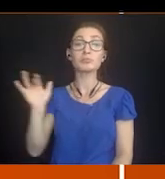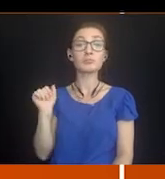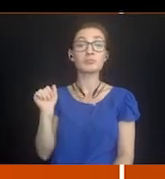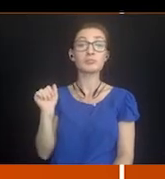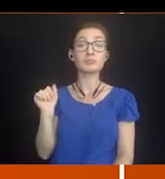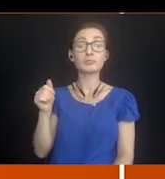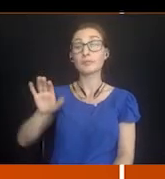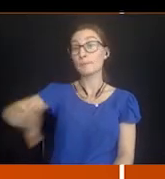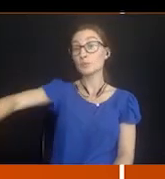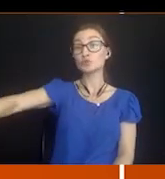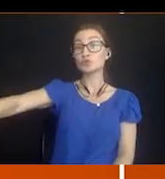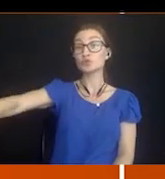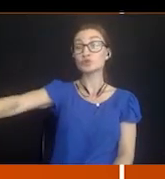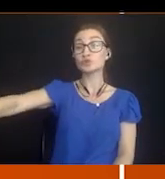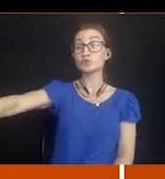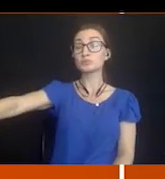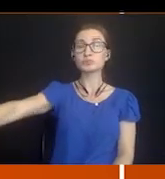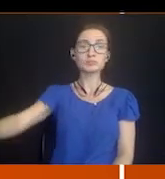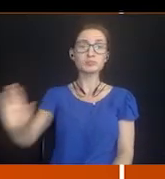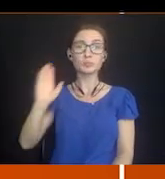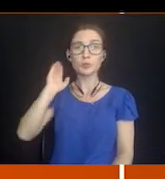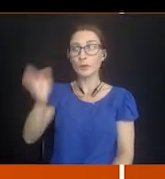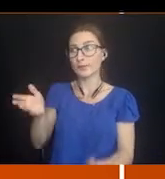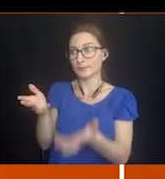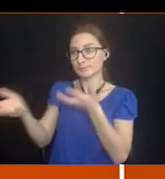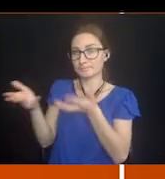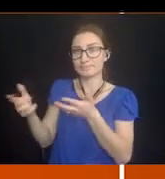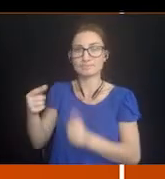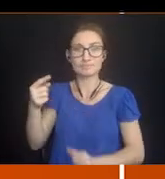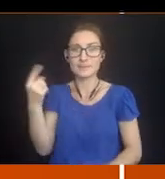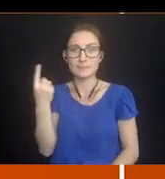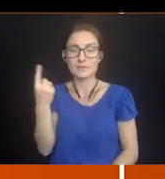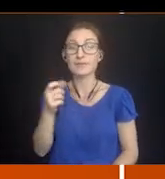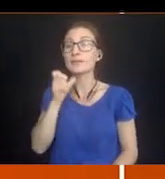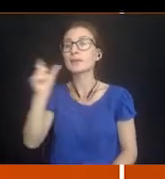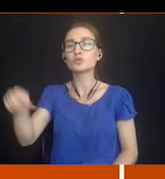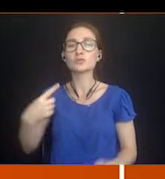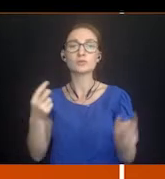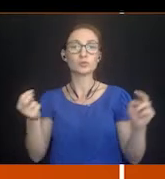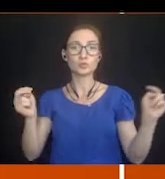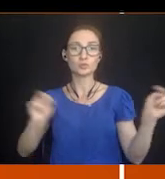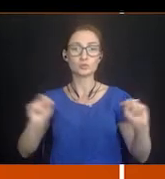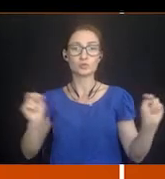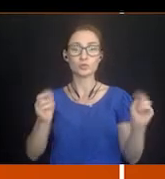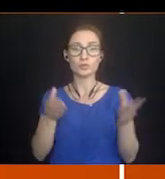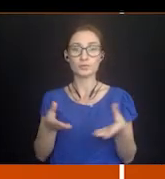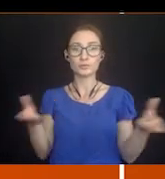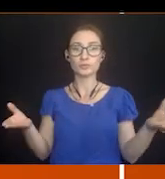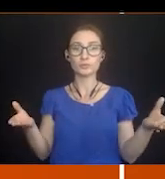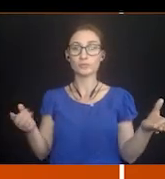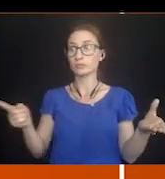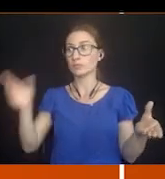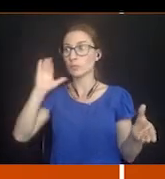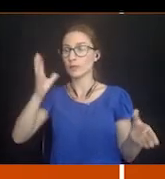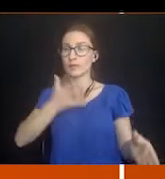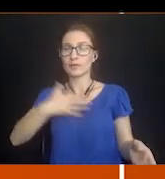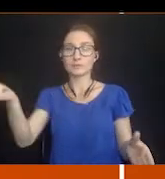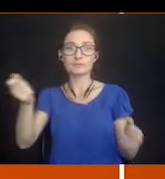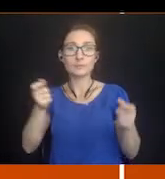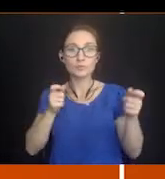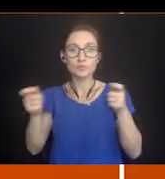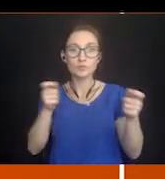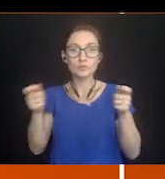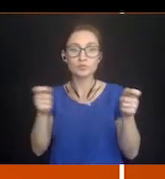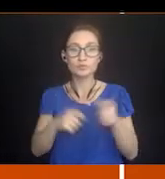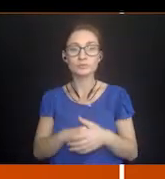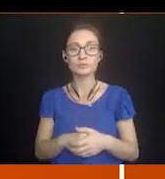it or you're going to interact with it in some way. You might just have to push it away. But it's not just a neutral object